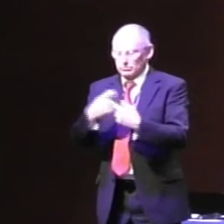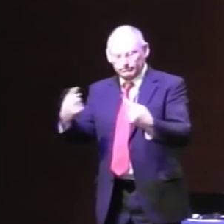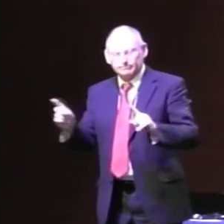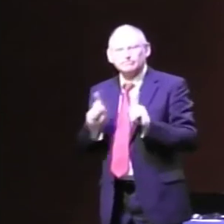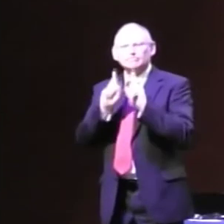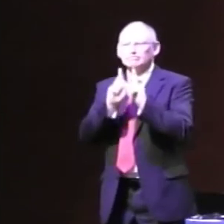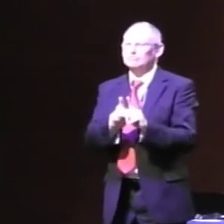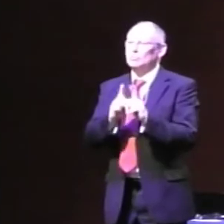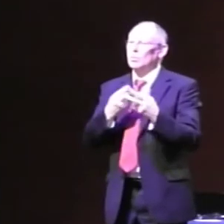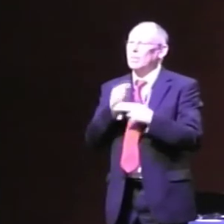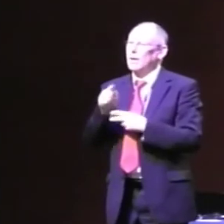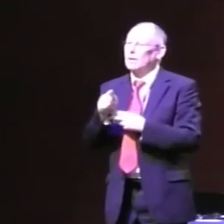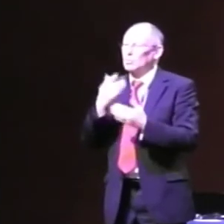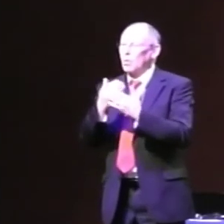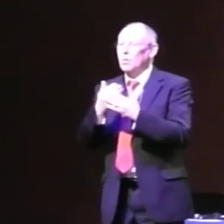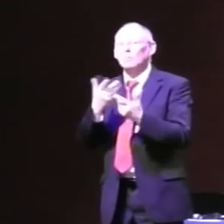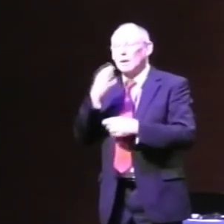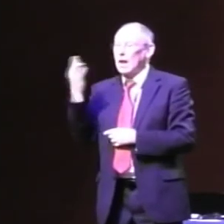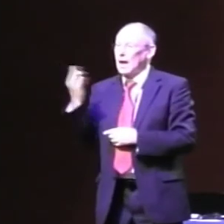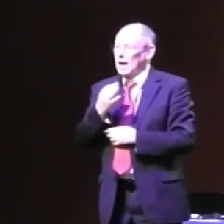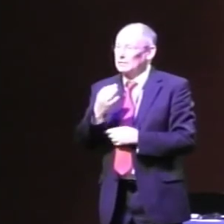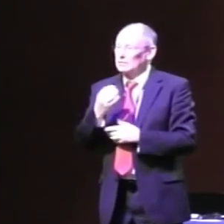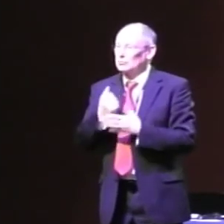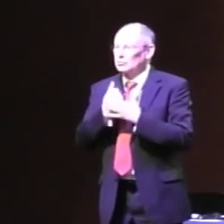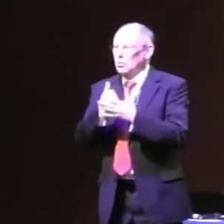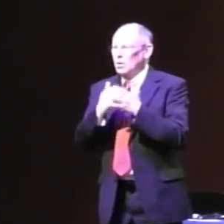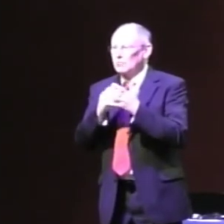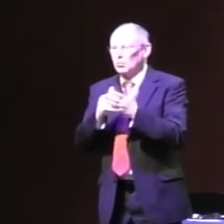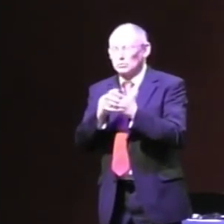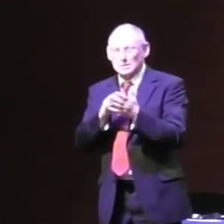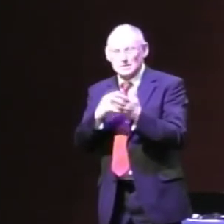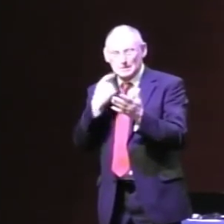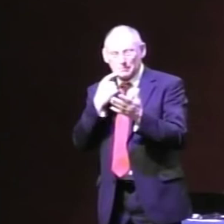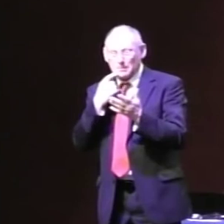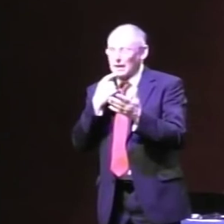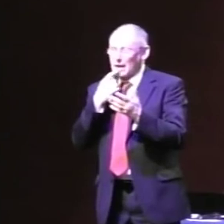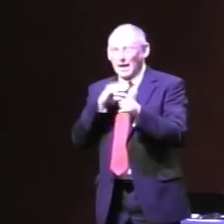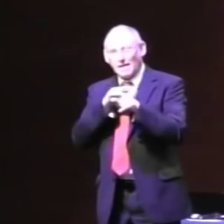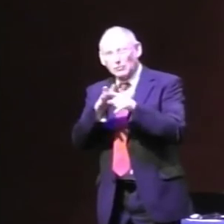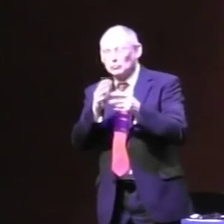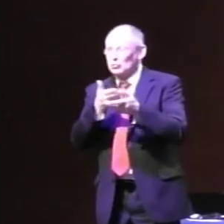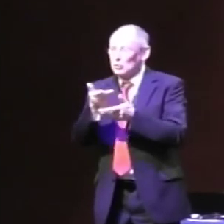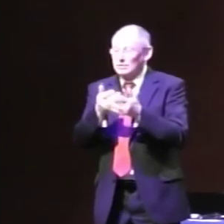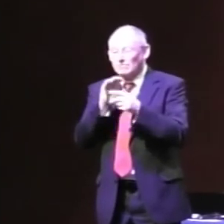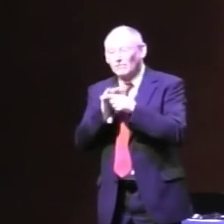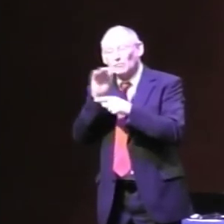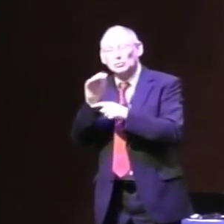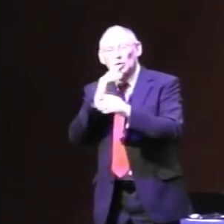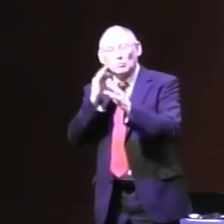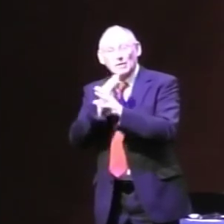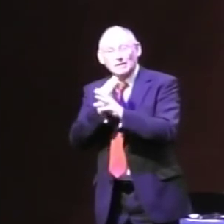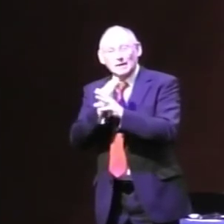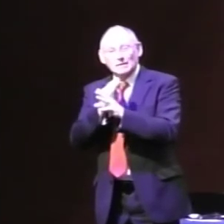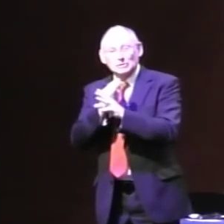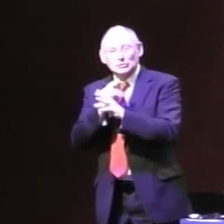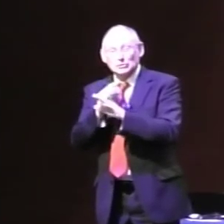shoulder with you in that call. To ask us to instead support a motion that seeks to simply influence negotiations of future privatisation of our prisons in this